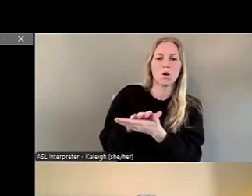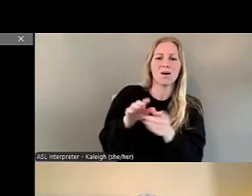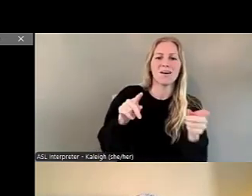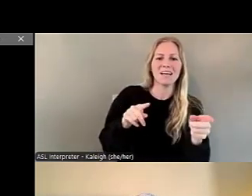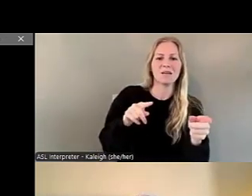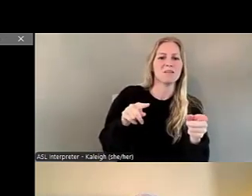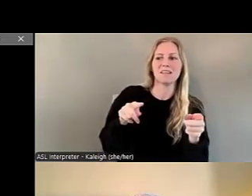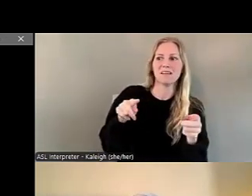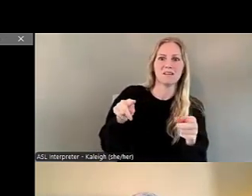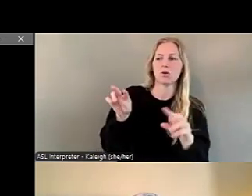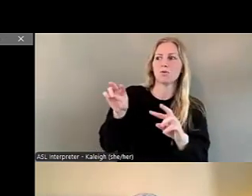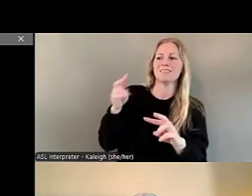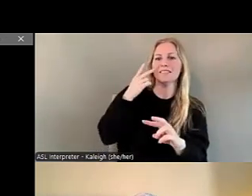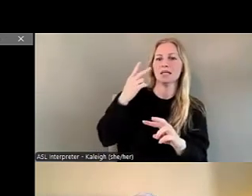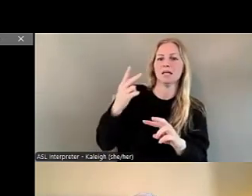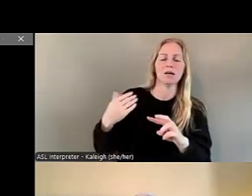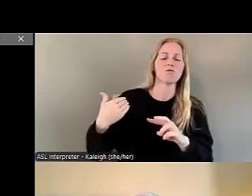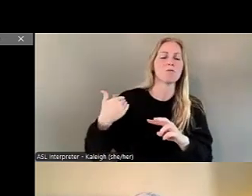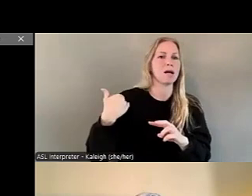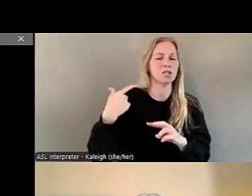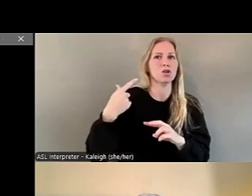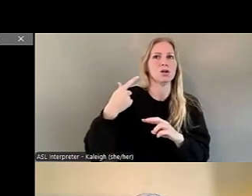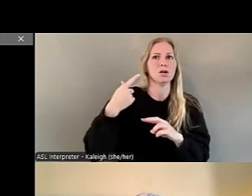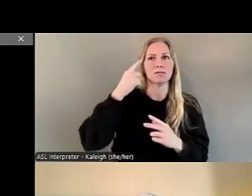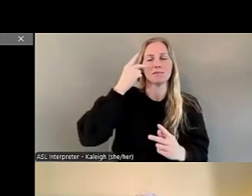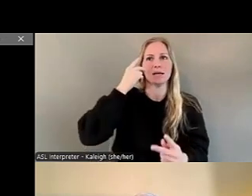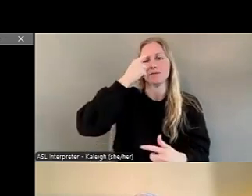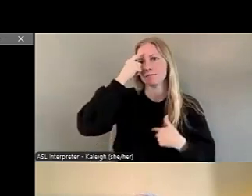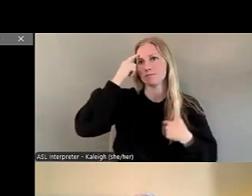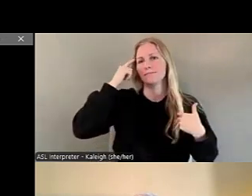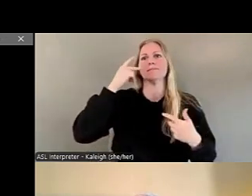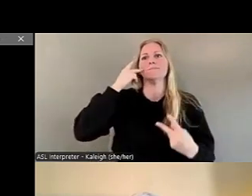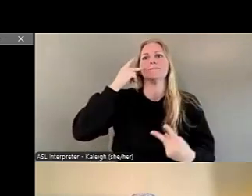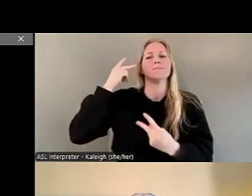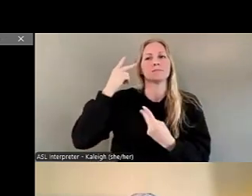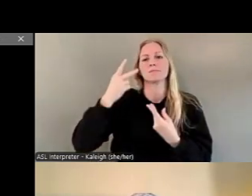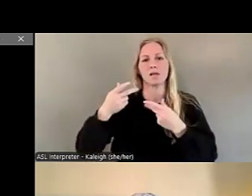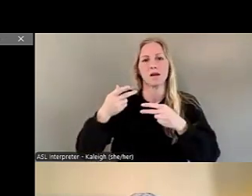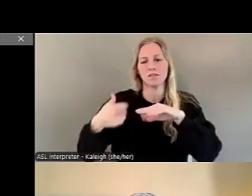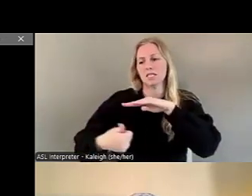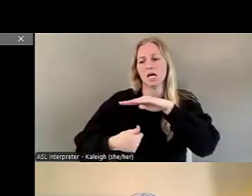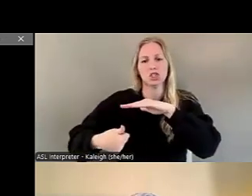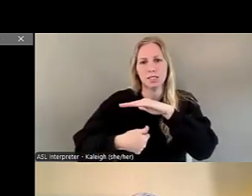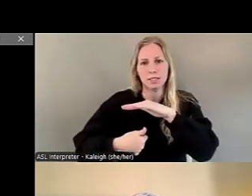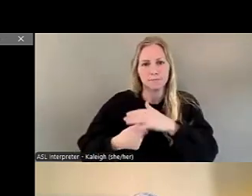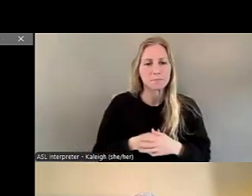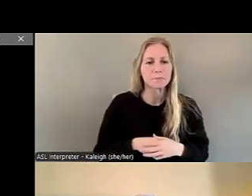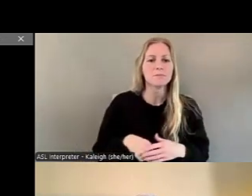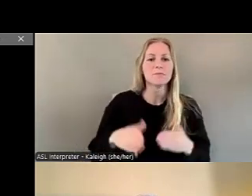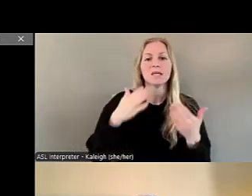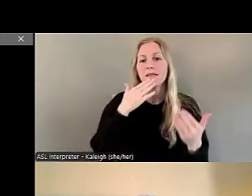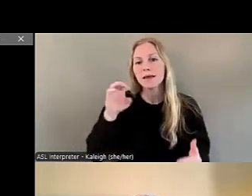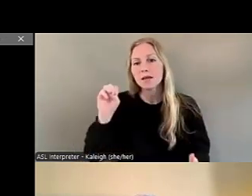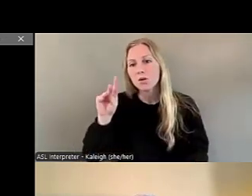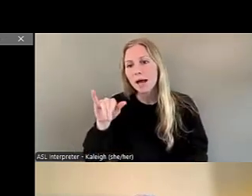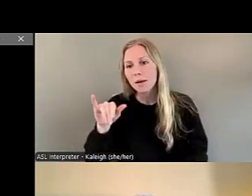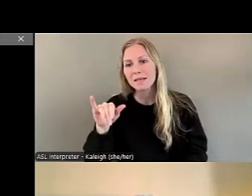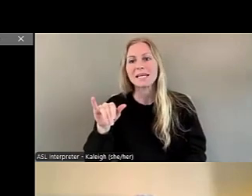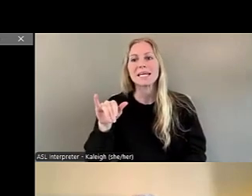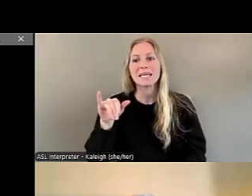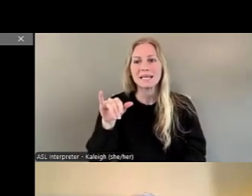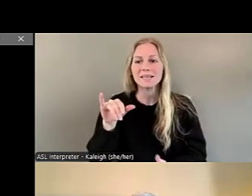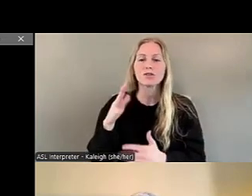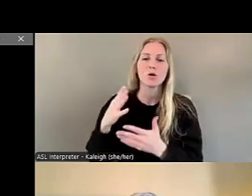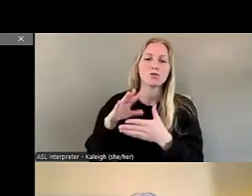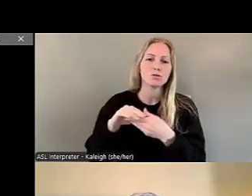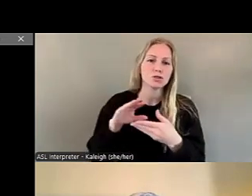you know, I also want to add the chorus of thanks to Emily for being willing to share her story today